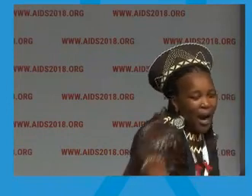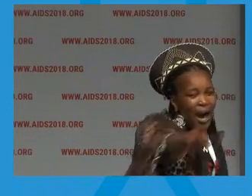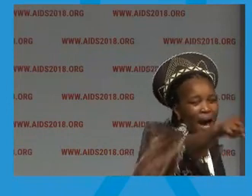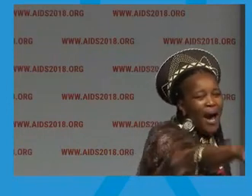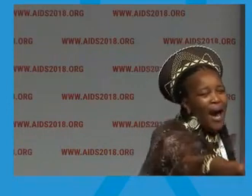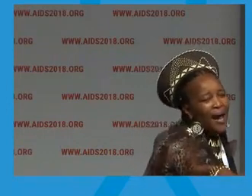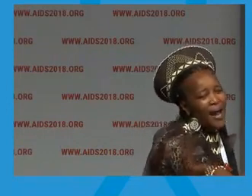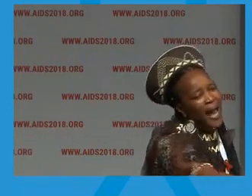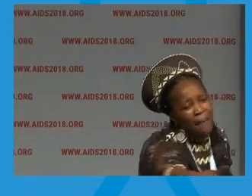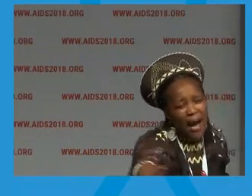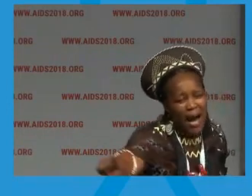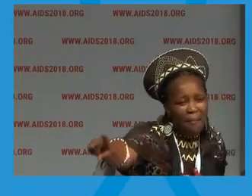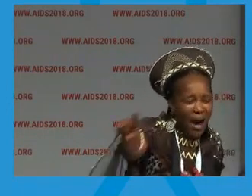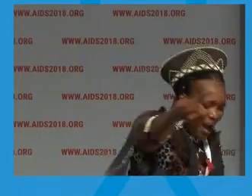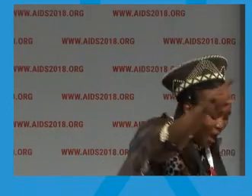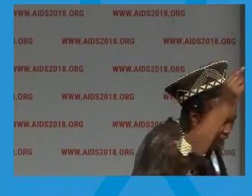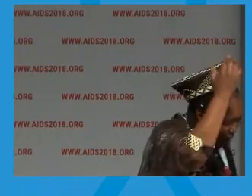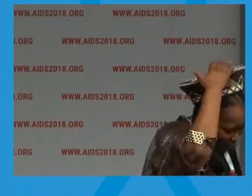Mandla.